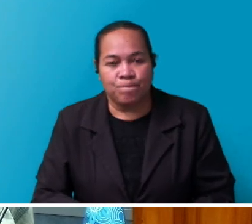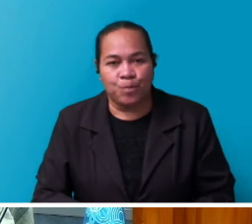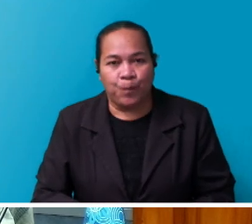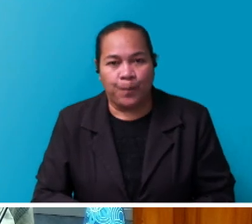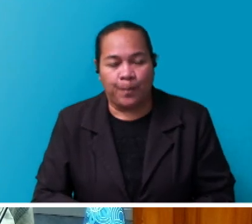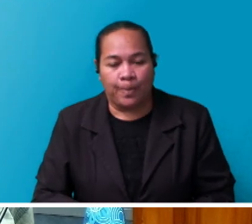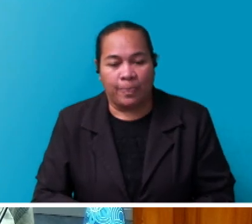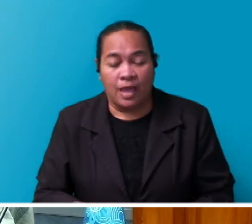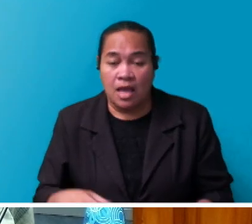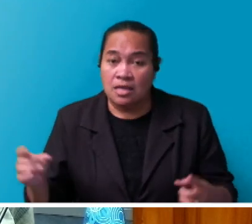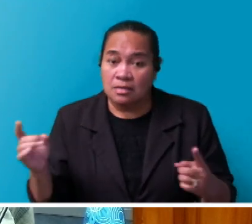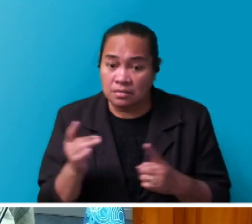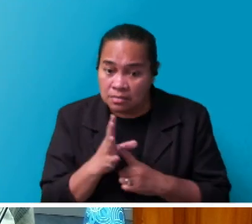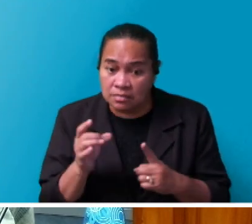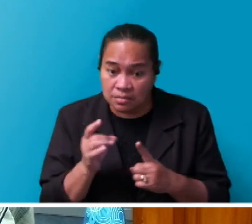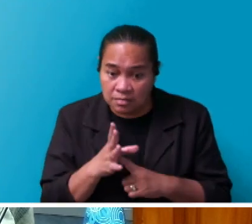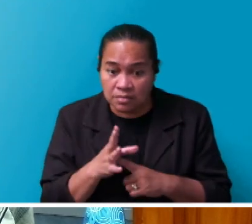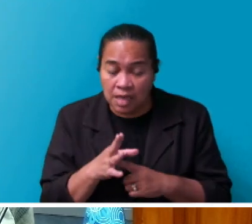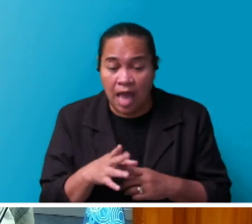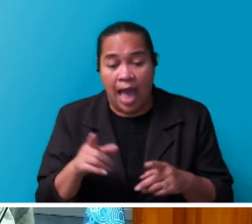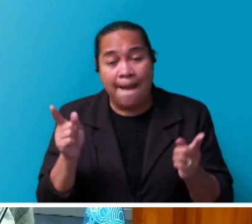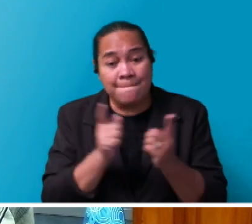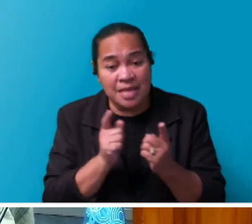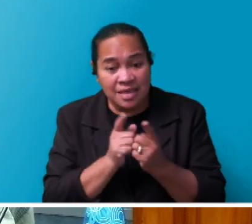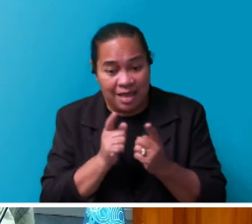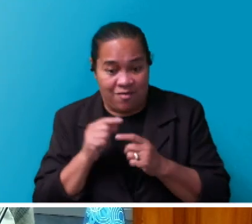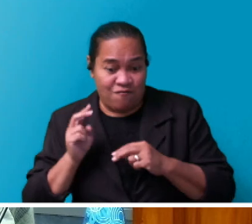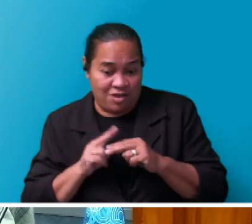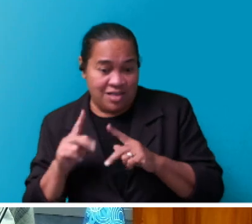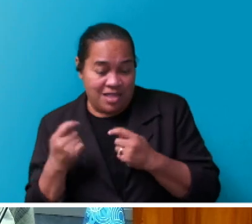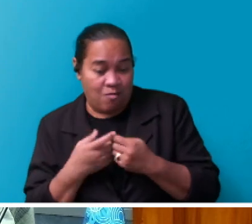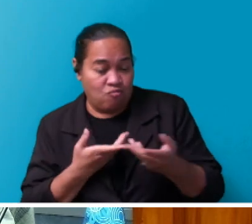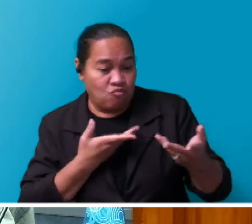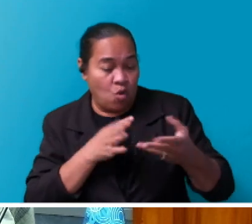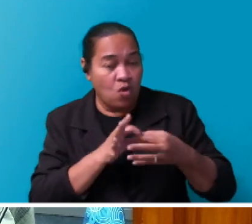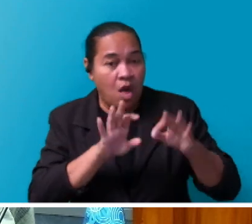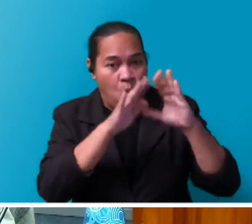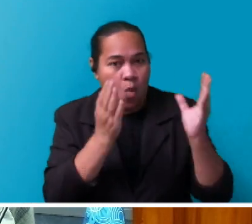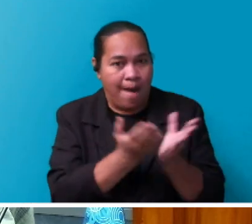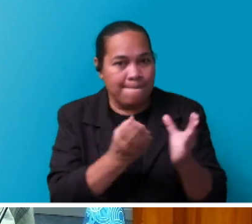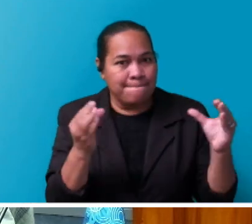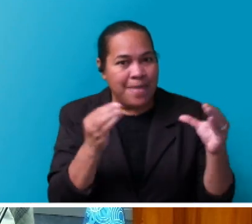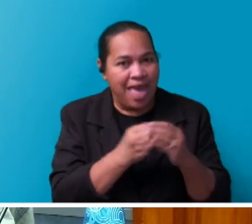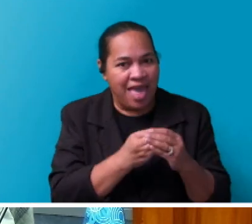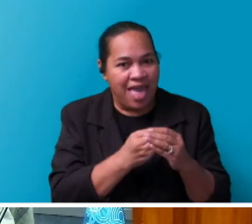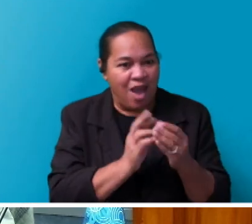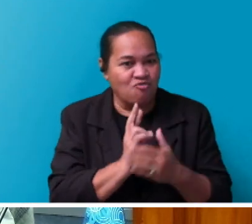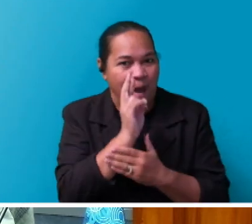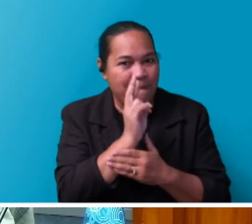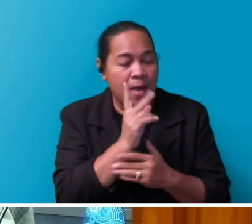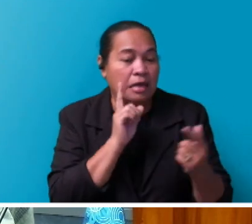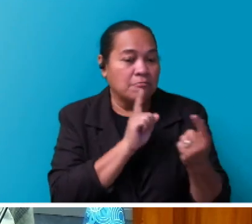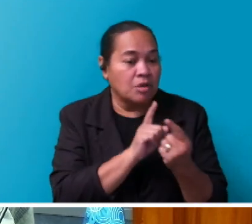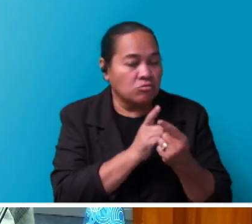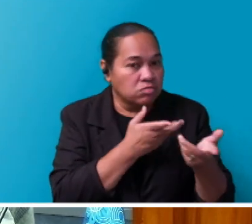A significant bilateral meeting took place with Dr. Edo with the World Bank representatives. The meeting provided